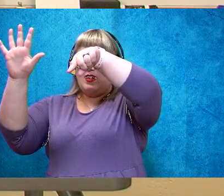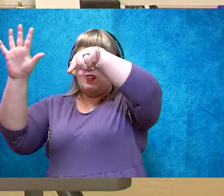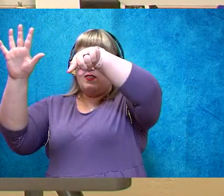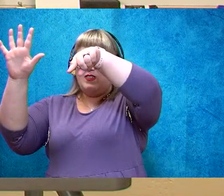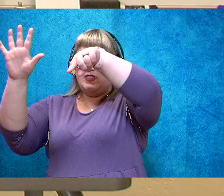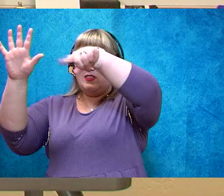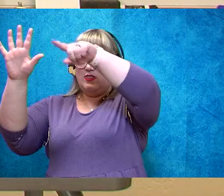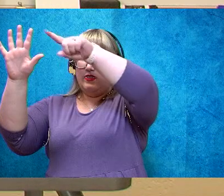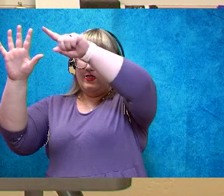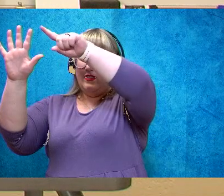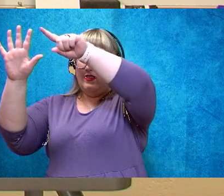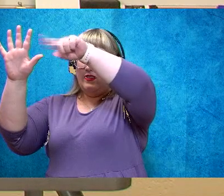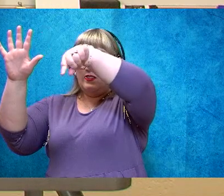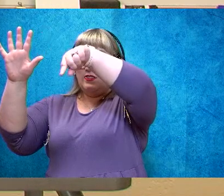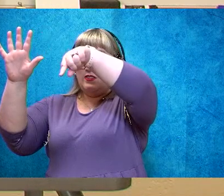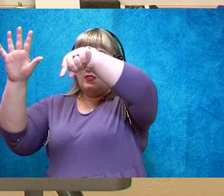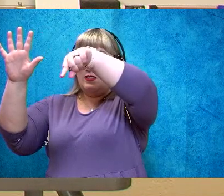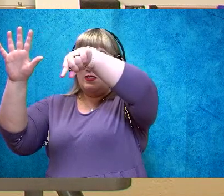5,